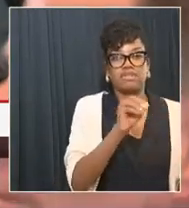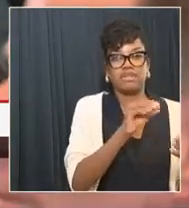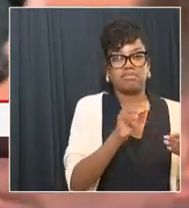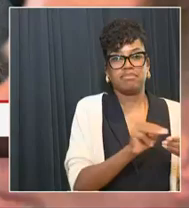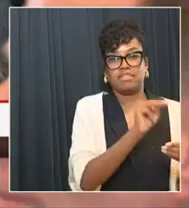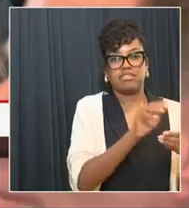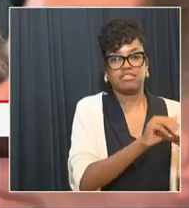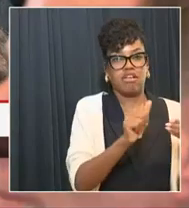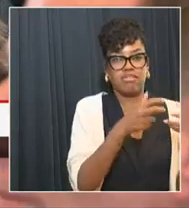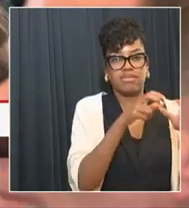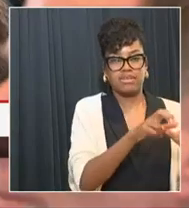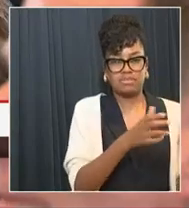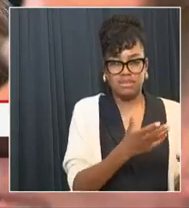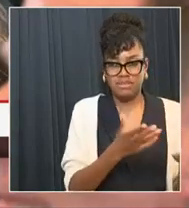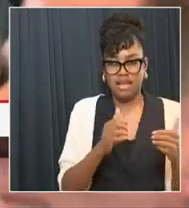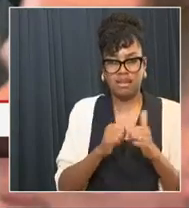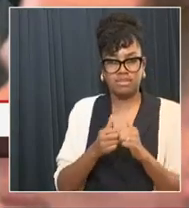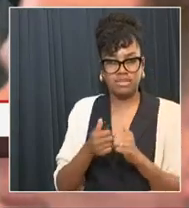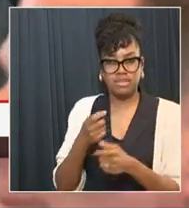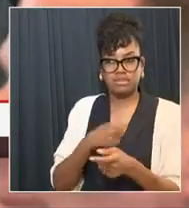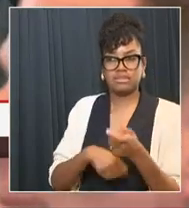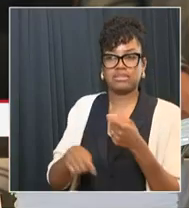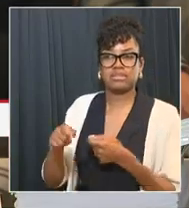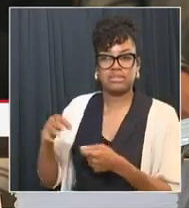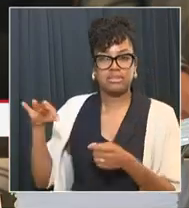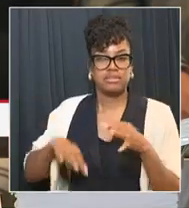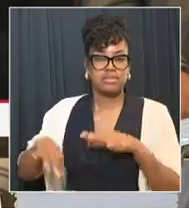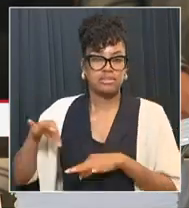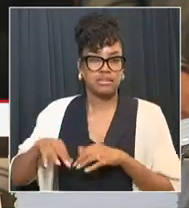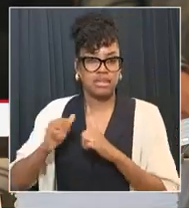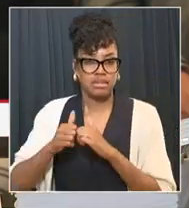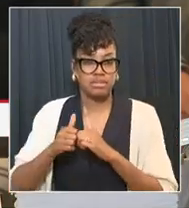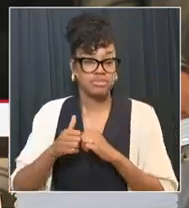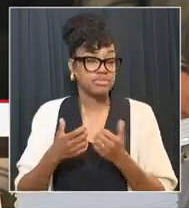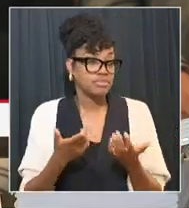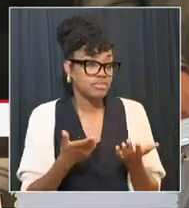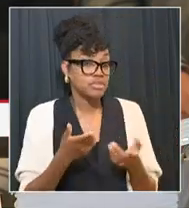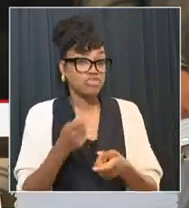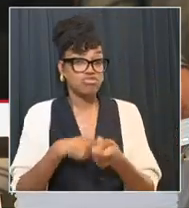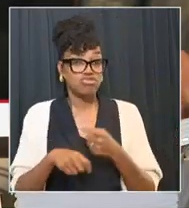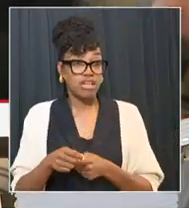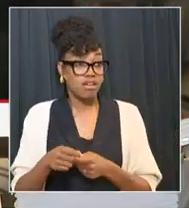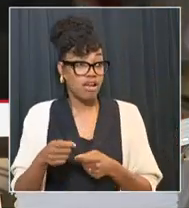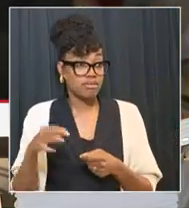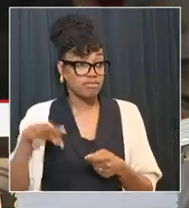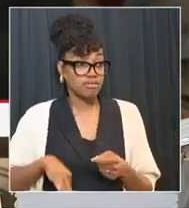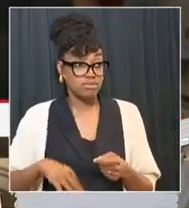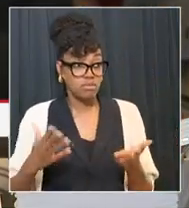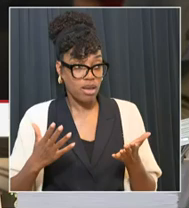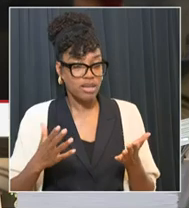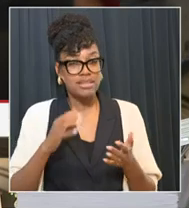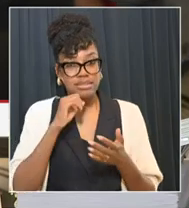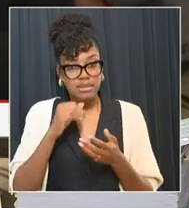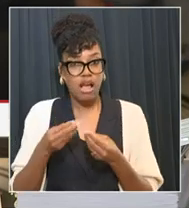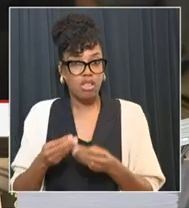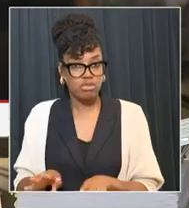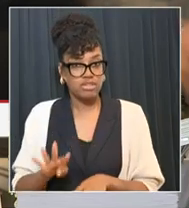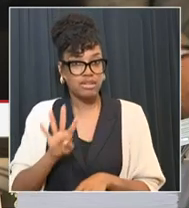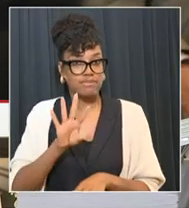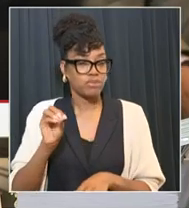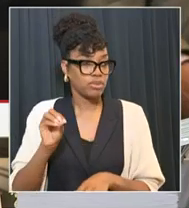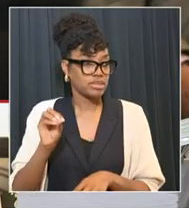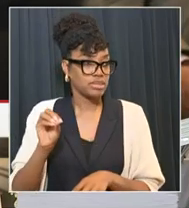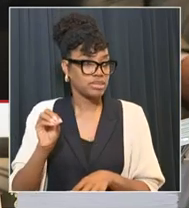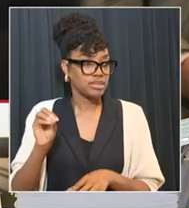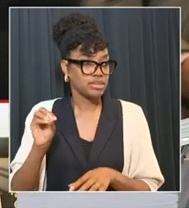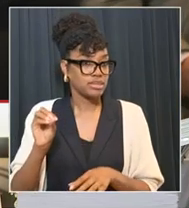shortfall. Not losing 40,000 jobs. And so we continue to work on retaining